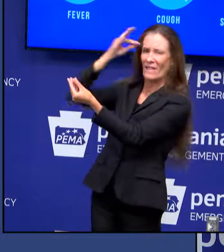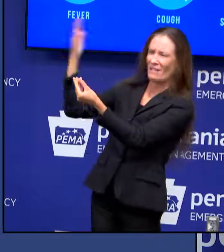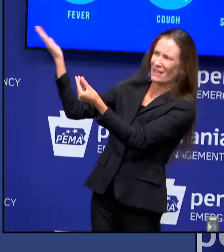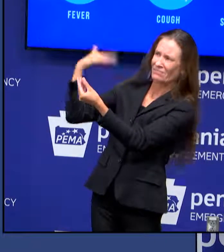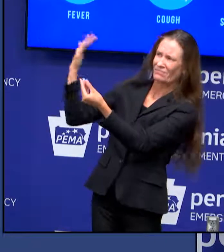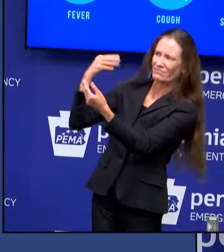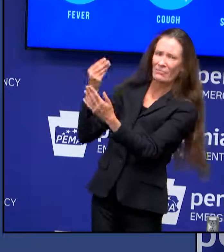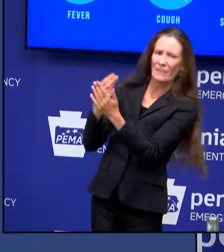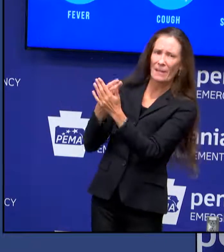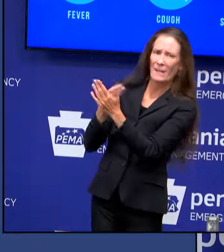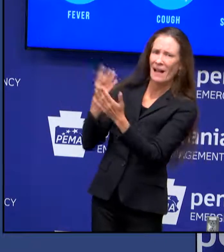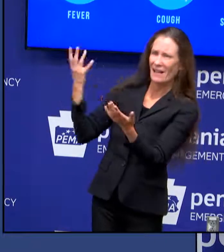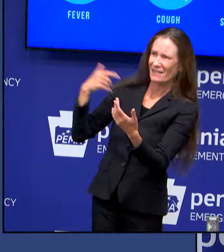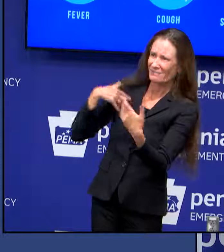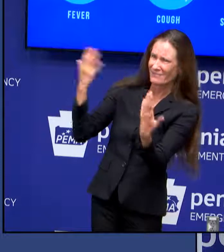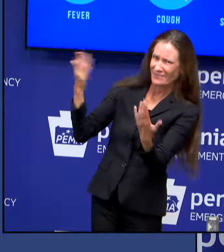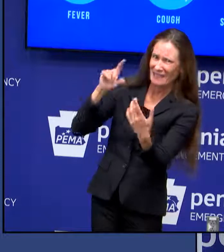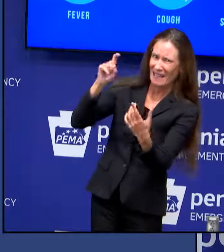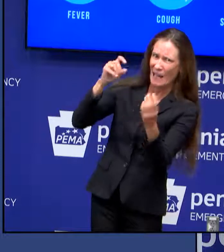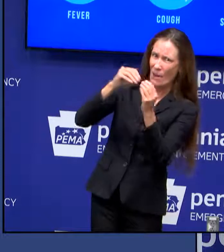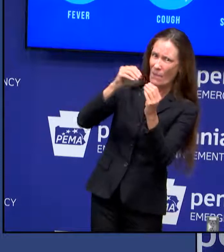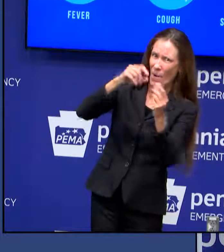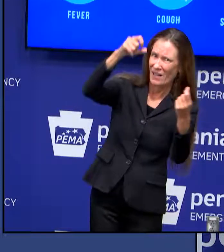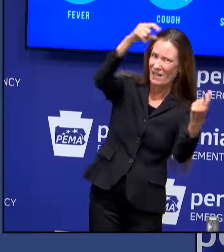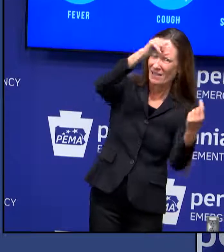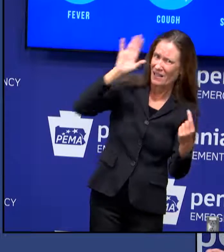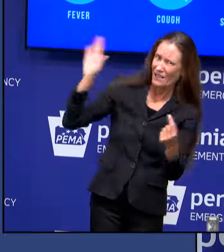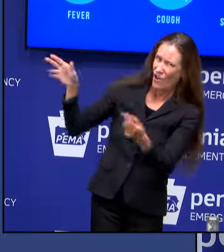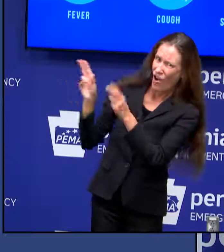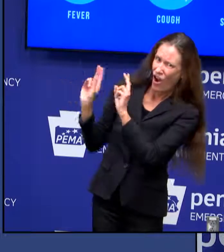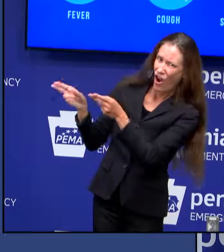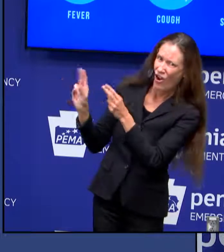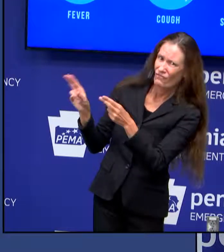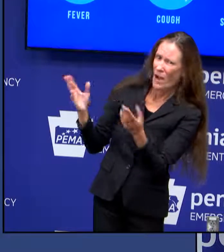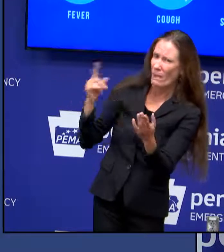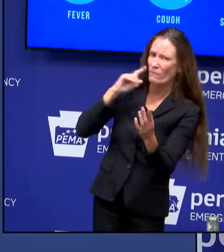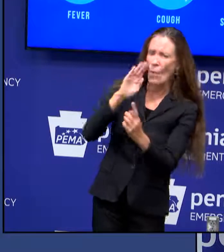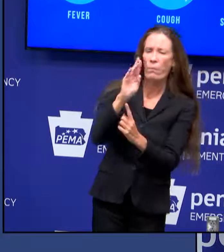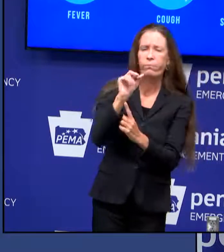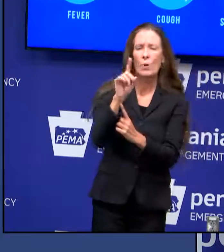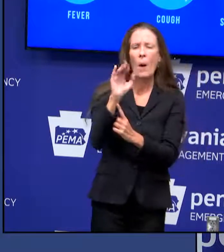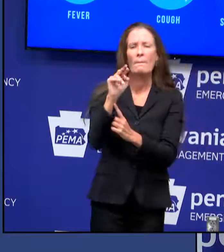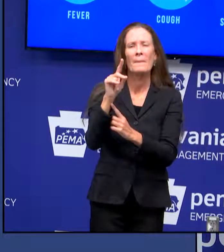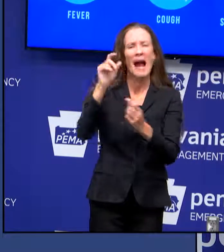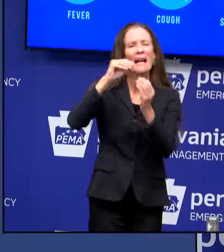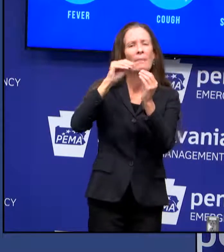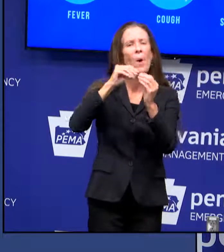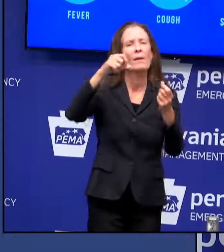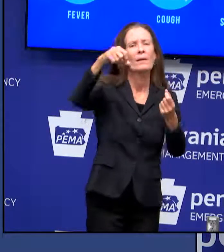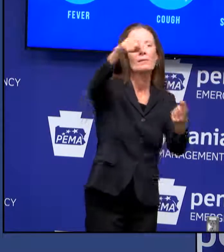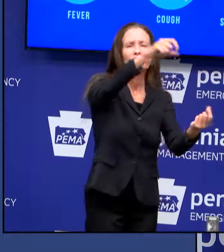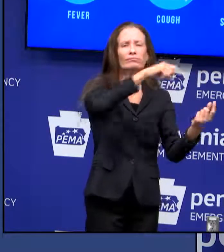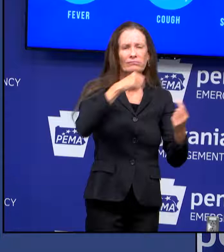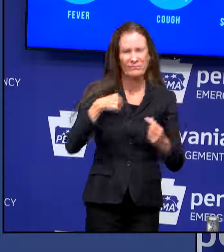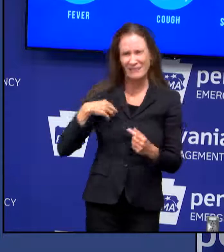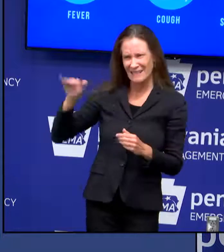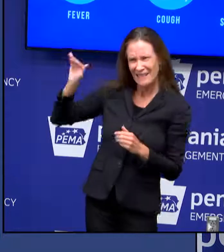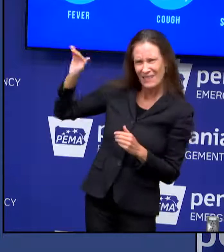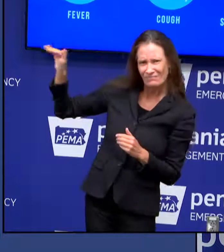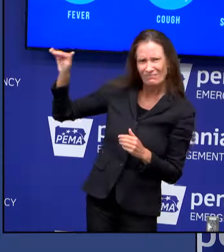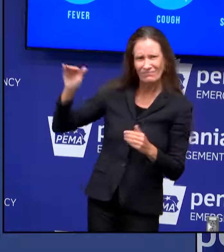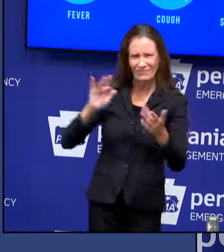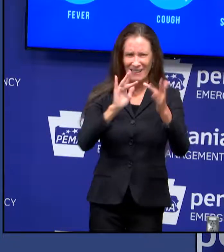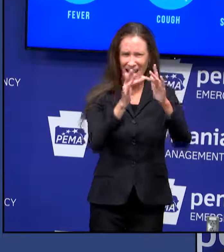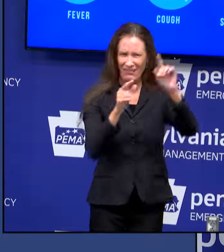to move forward aggressively with broadband. I was on a governor's call yesterday, and other governors around the country are calling for